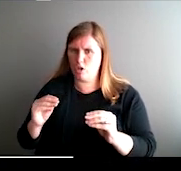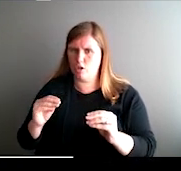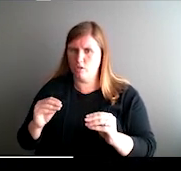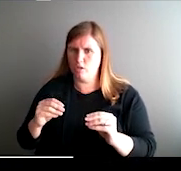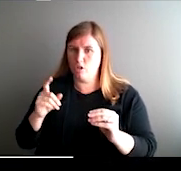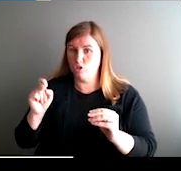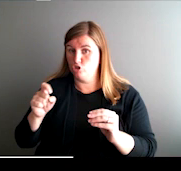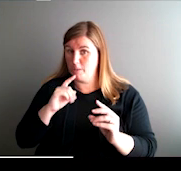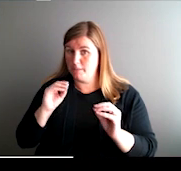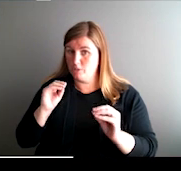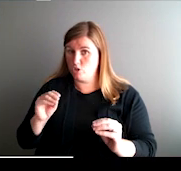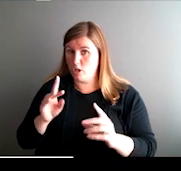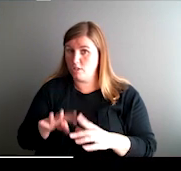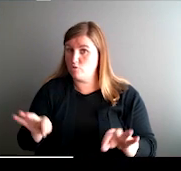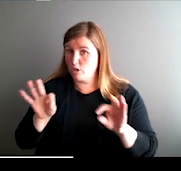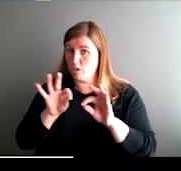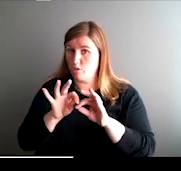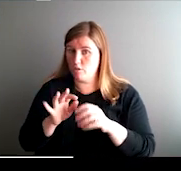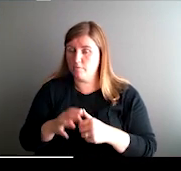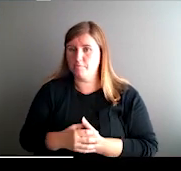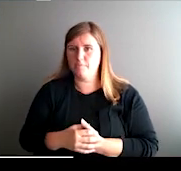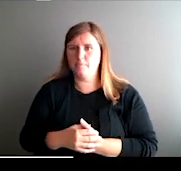it should be taught. It's critical.